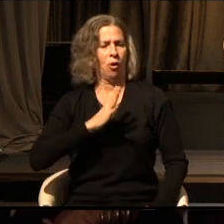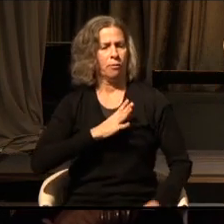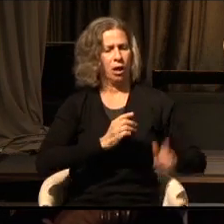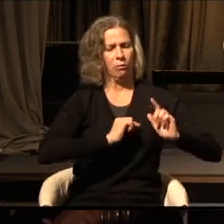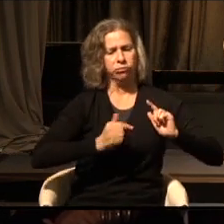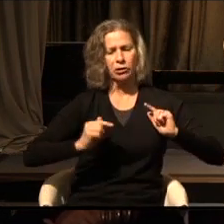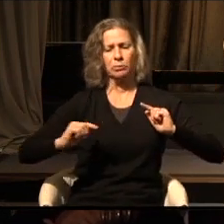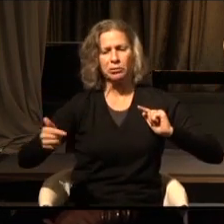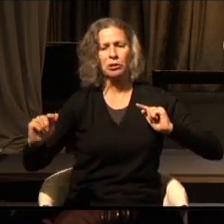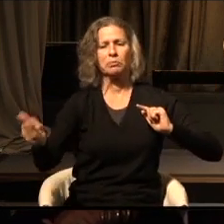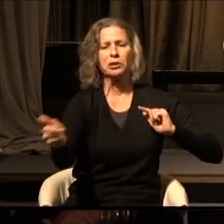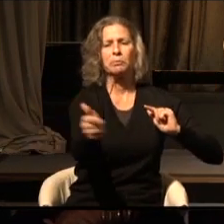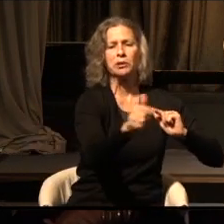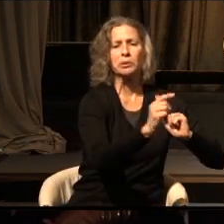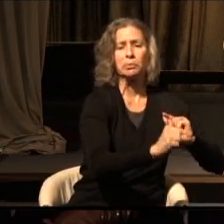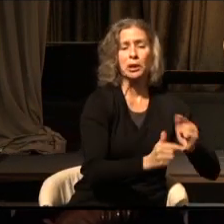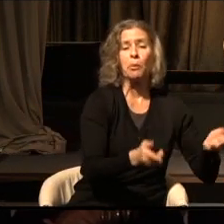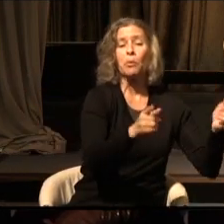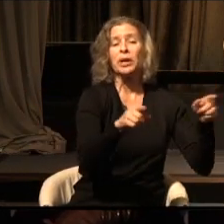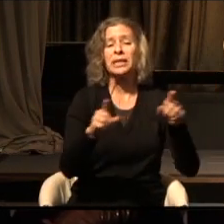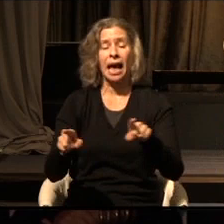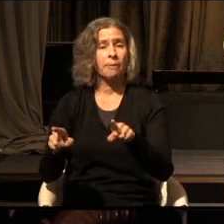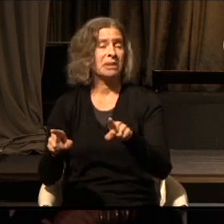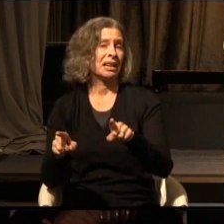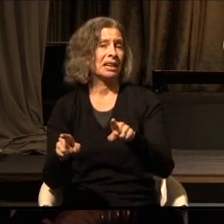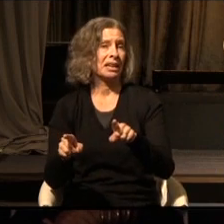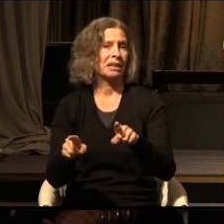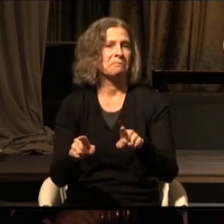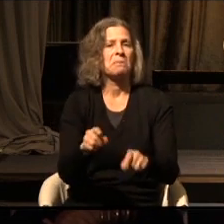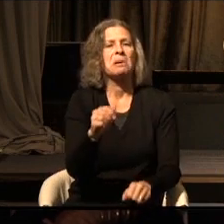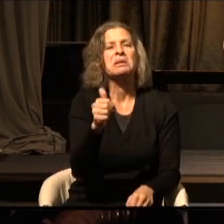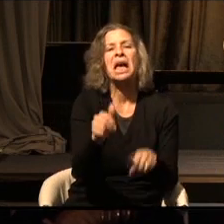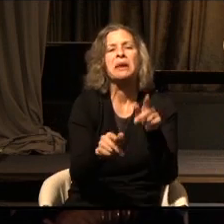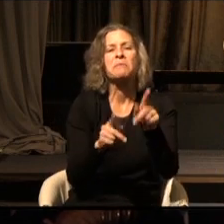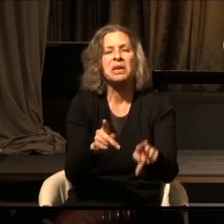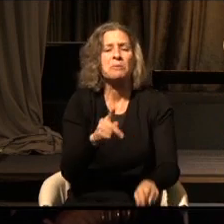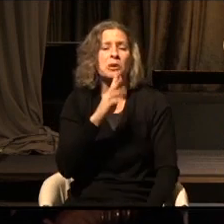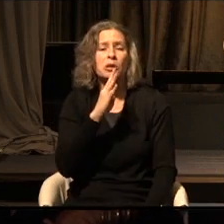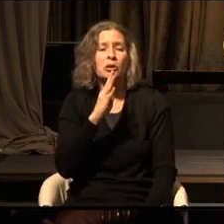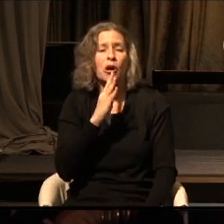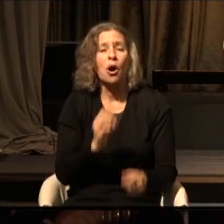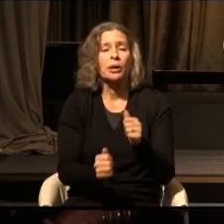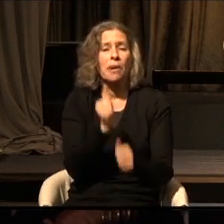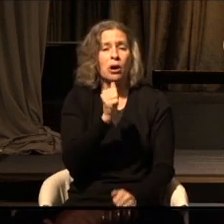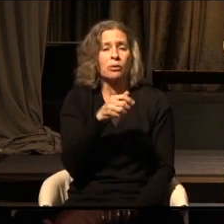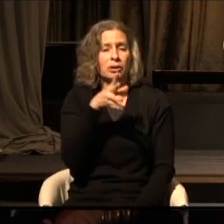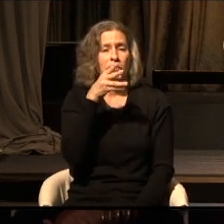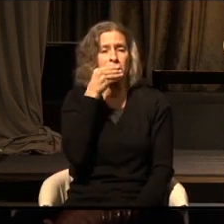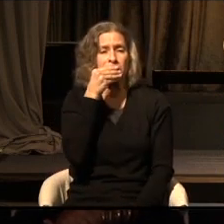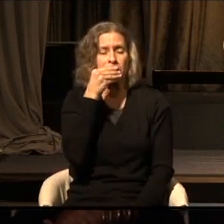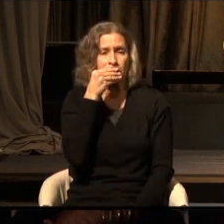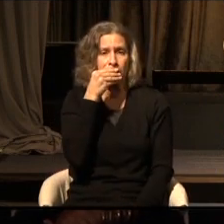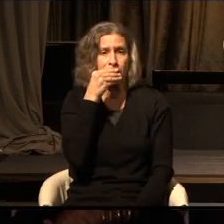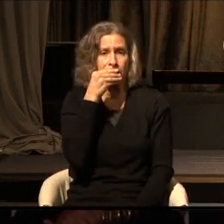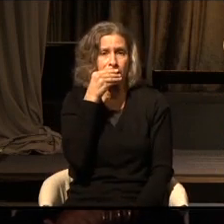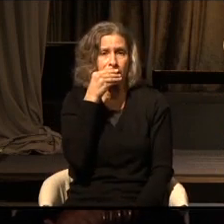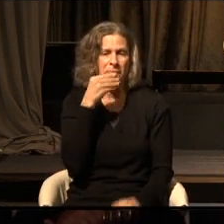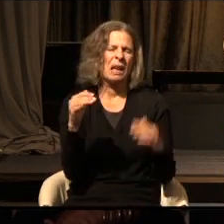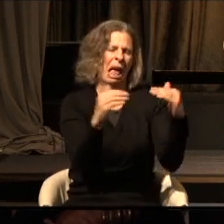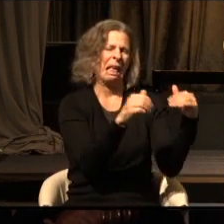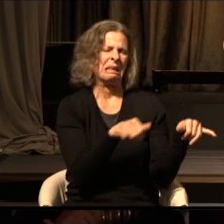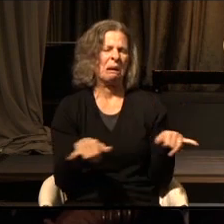updates on what they were working on, and fewer than 10 of the 30 folks in the room spoke up regularly. I'm sure that we're not the only ones with that